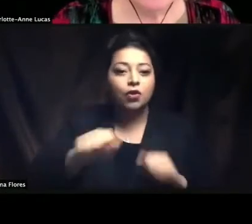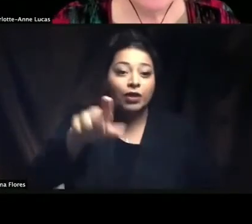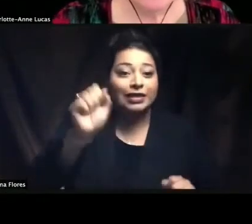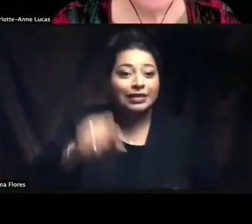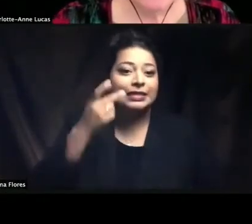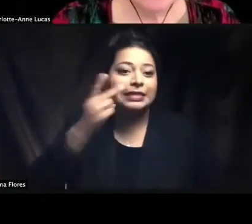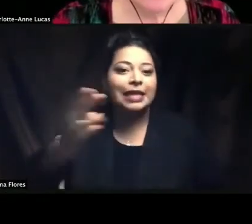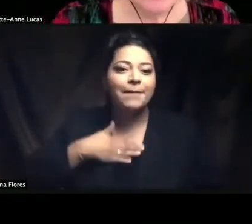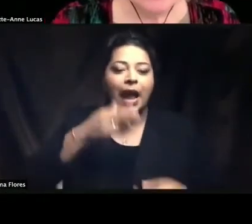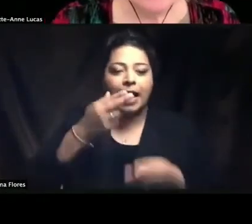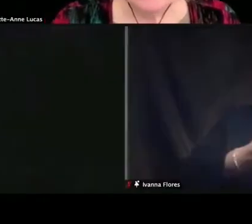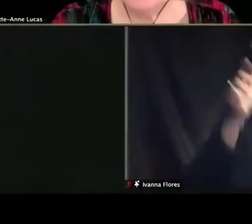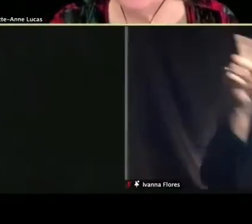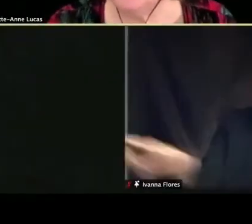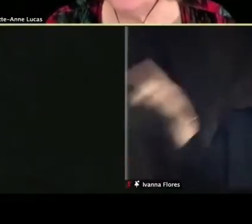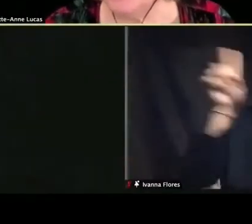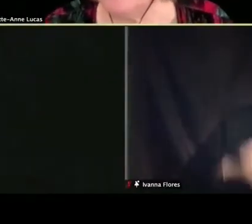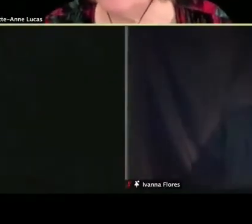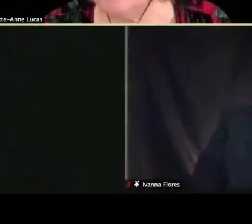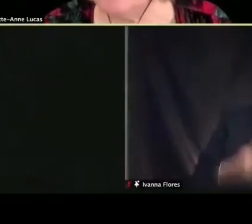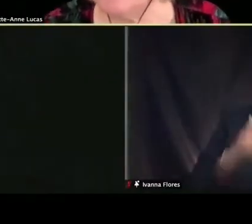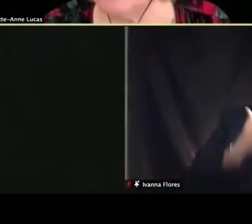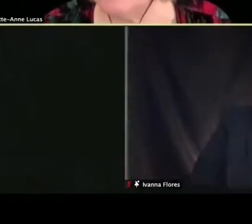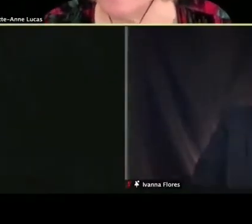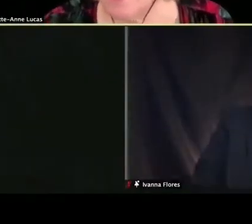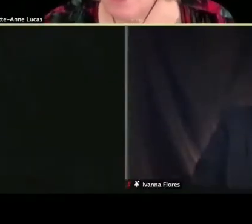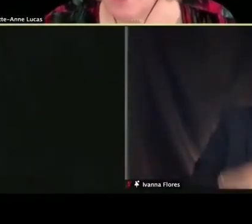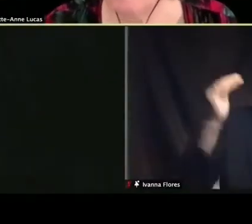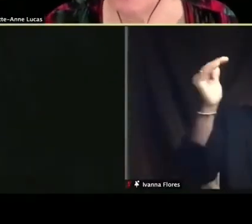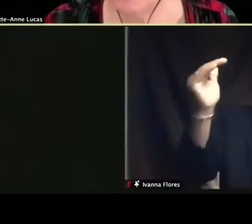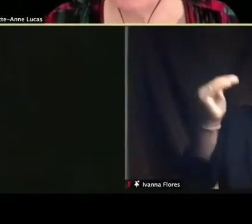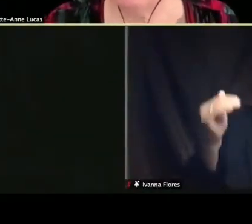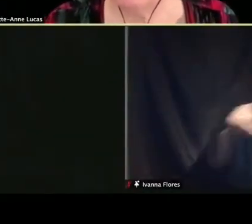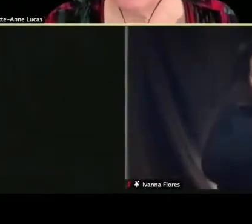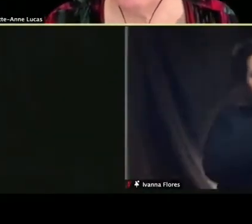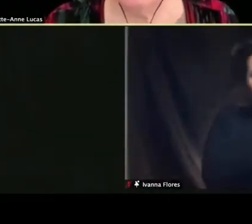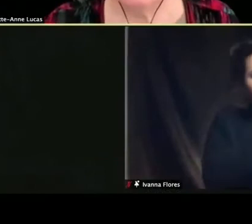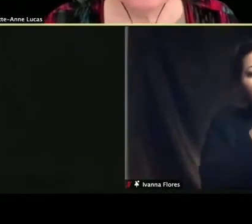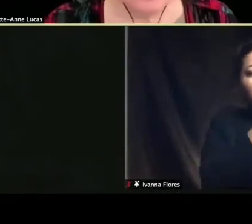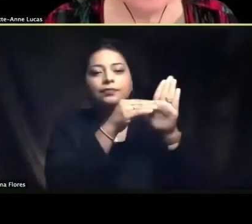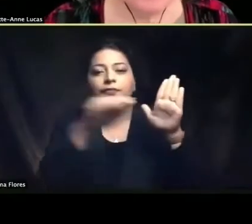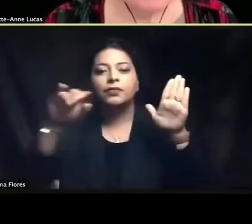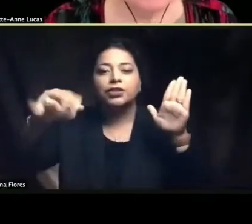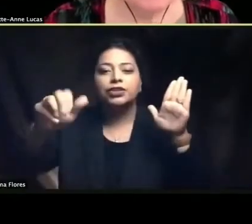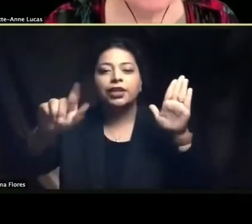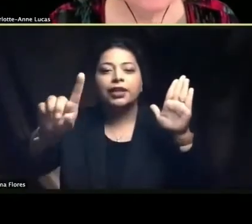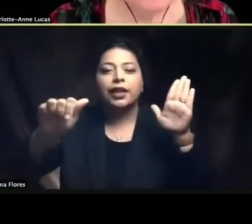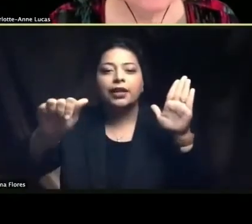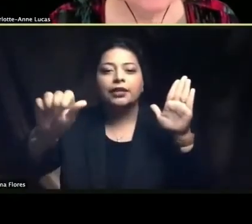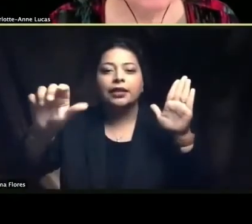you. Thank you. And the next person is Jada Andrews-Sullivan.